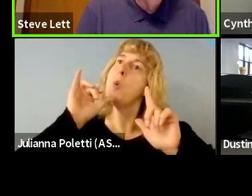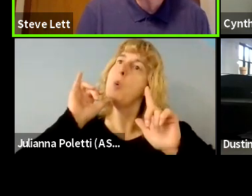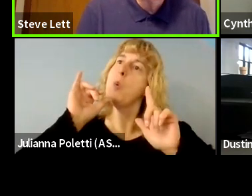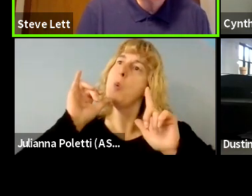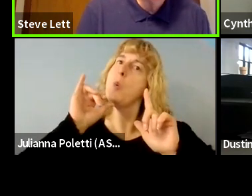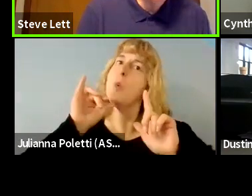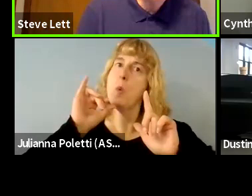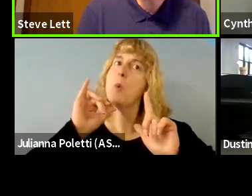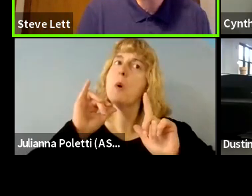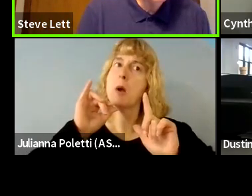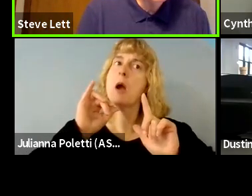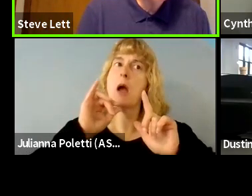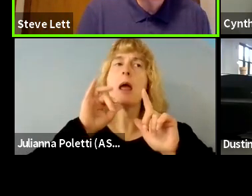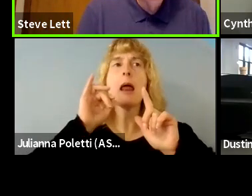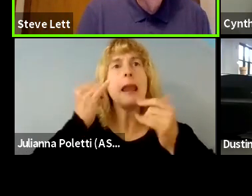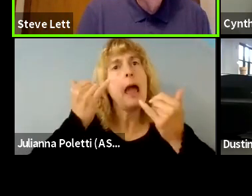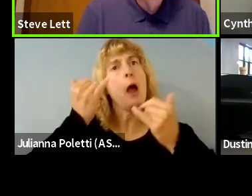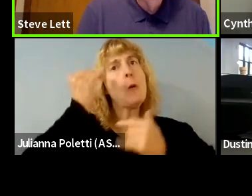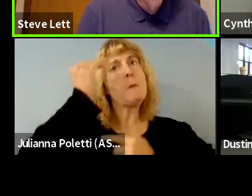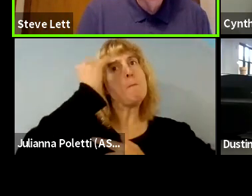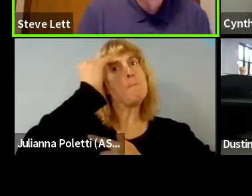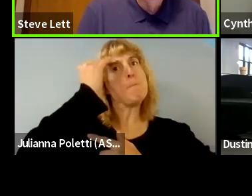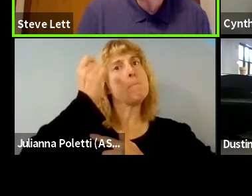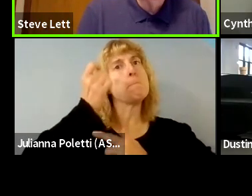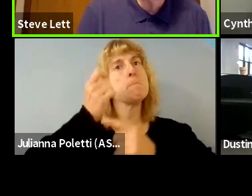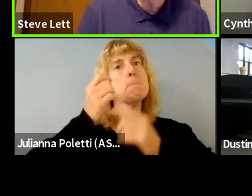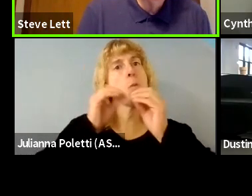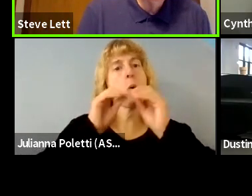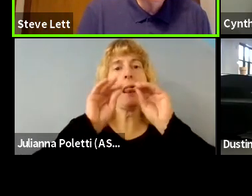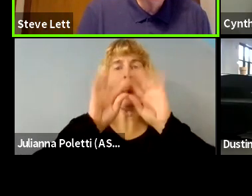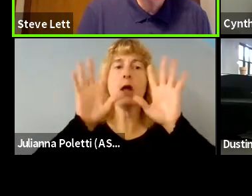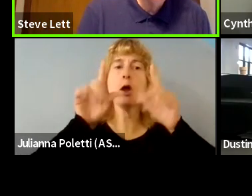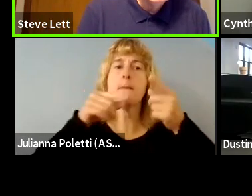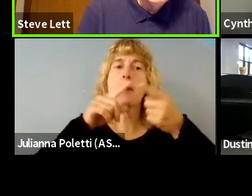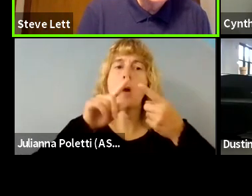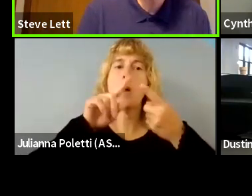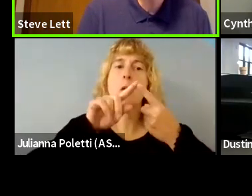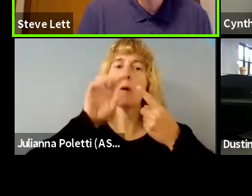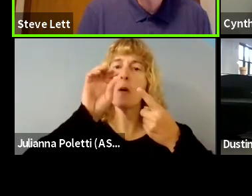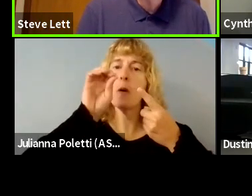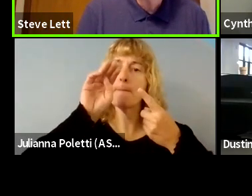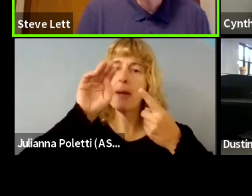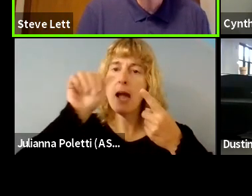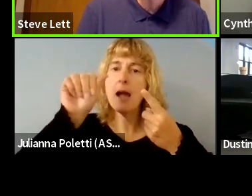recitation of the Open Meetings Act and the Freedom of Information Act.